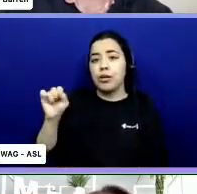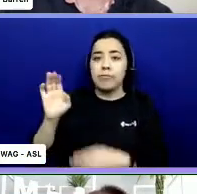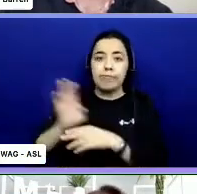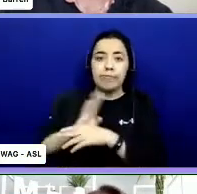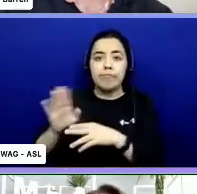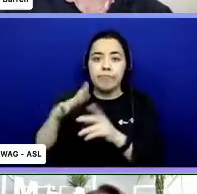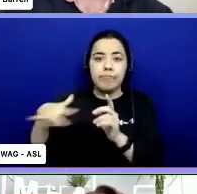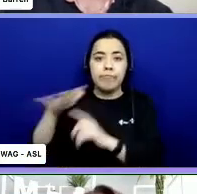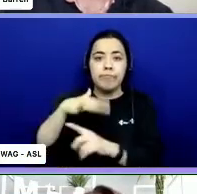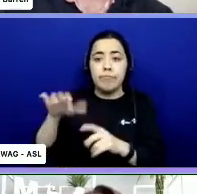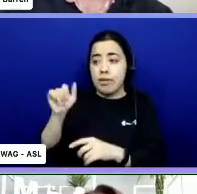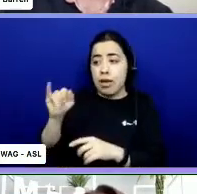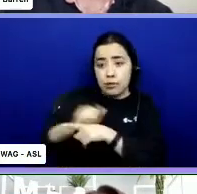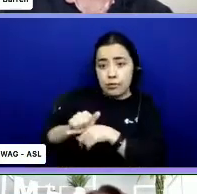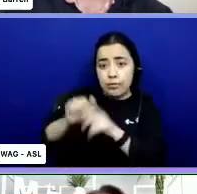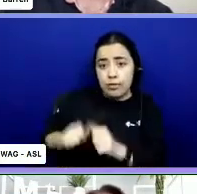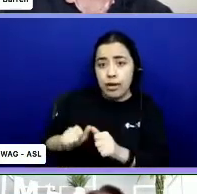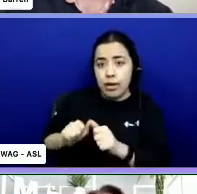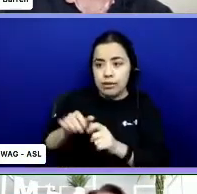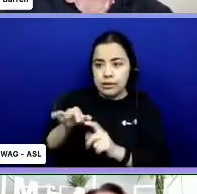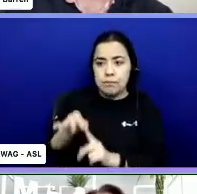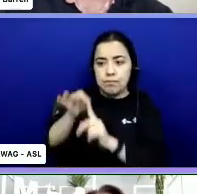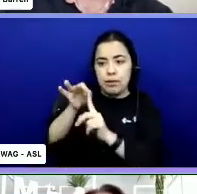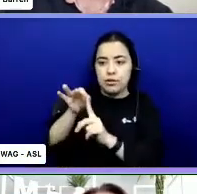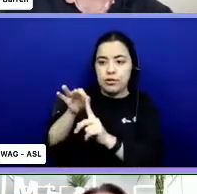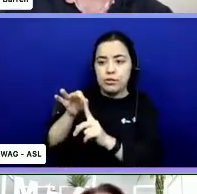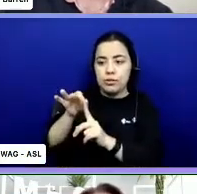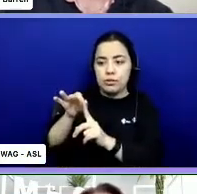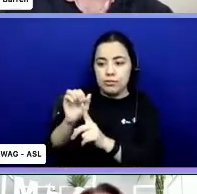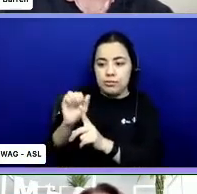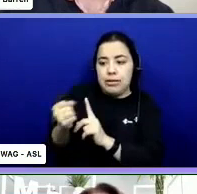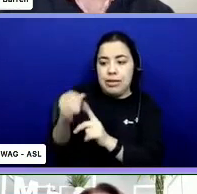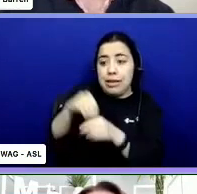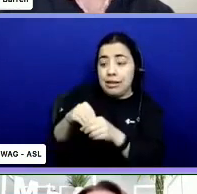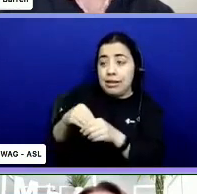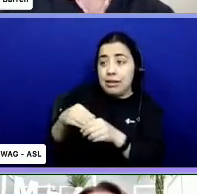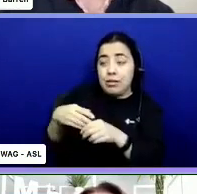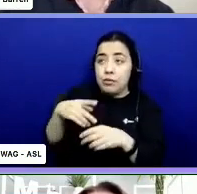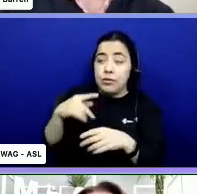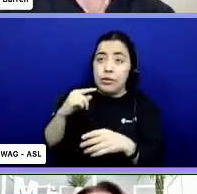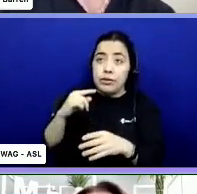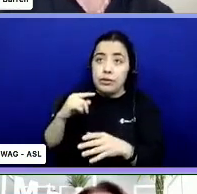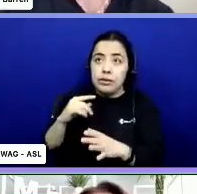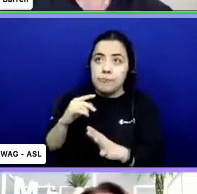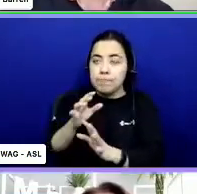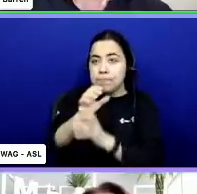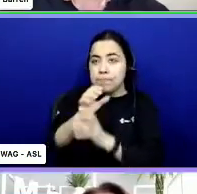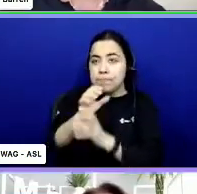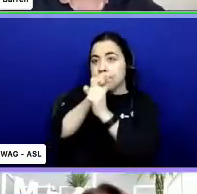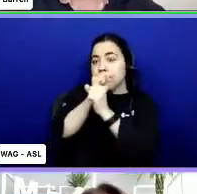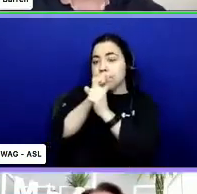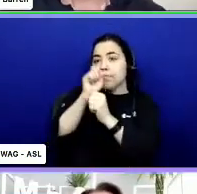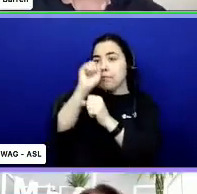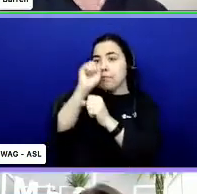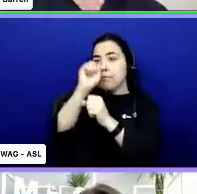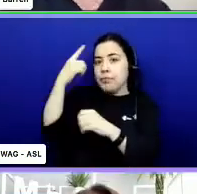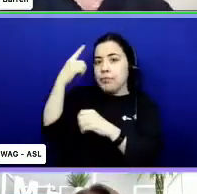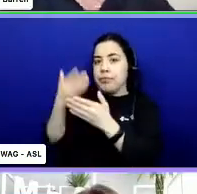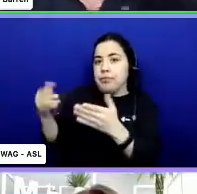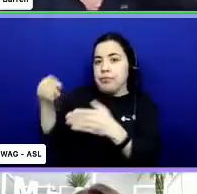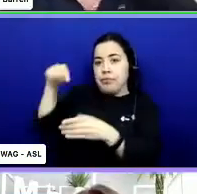special cases within a highly confidential government environment in Europe? Yes, this is also